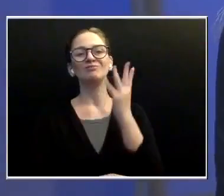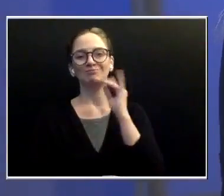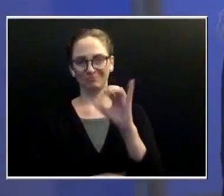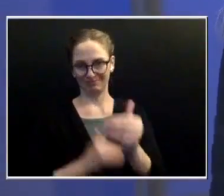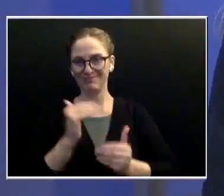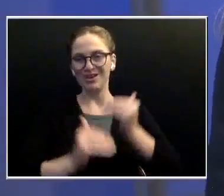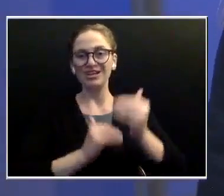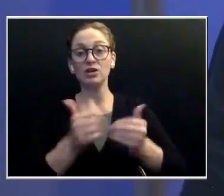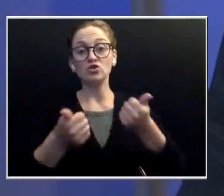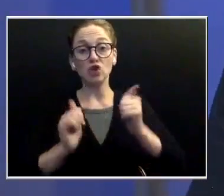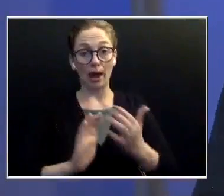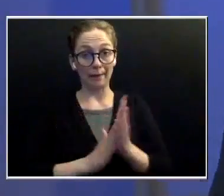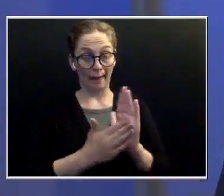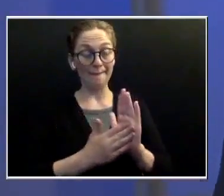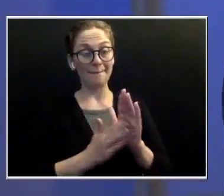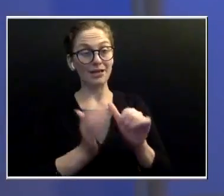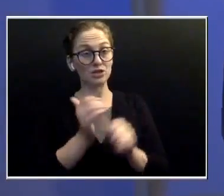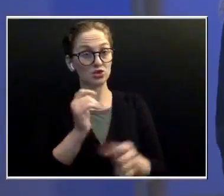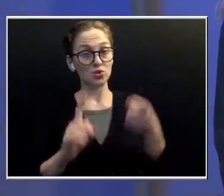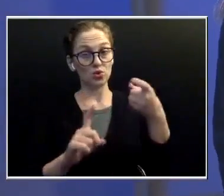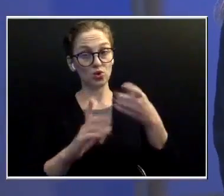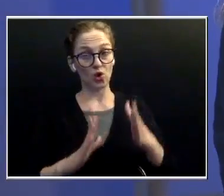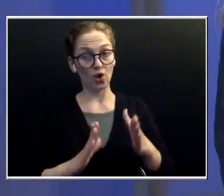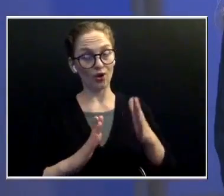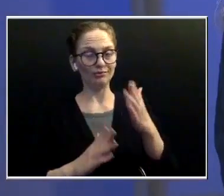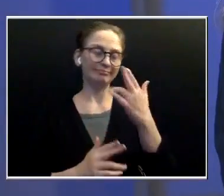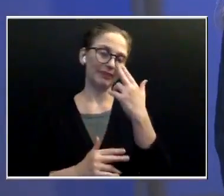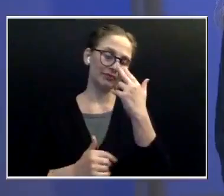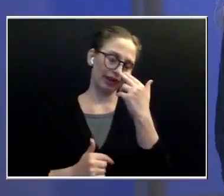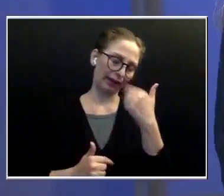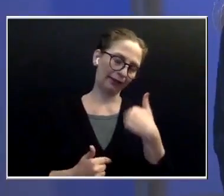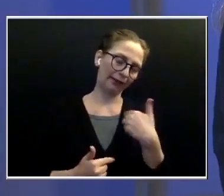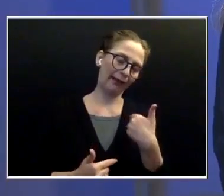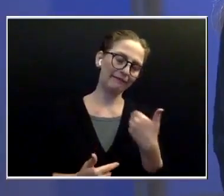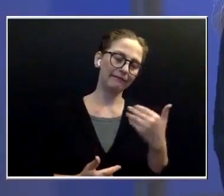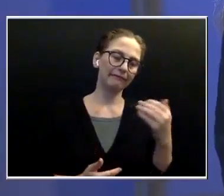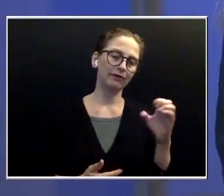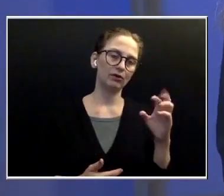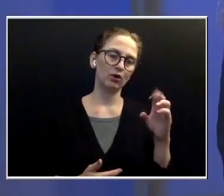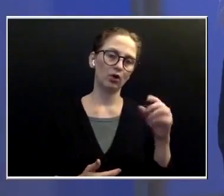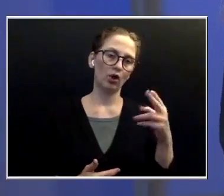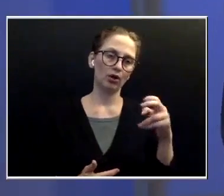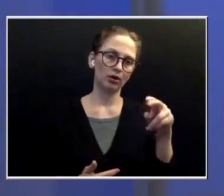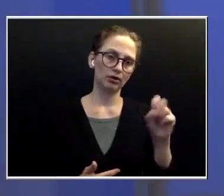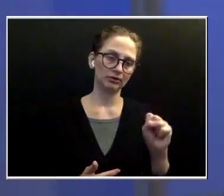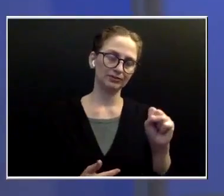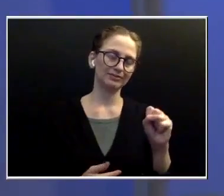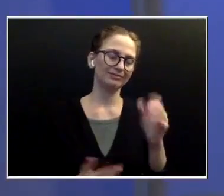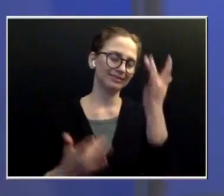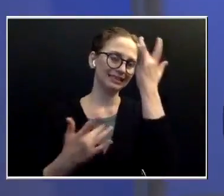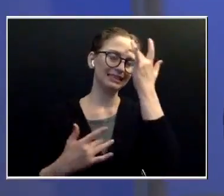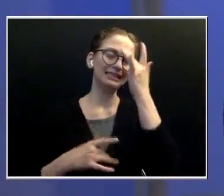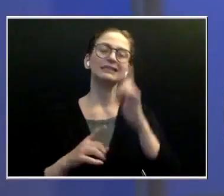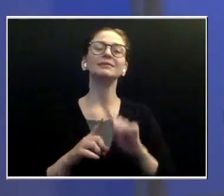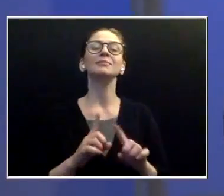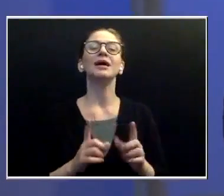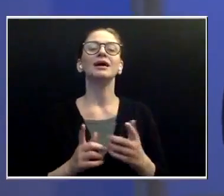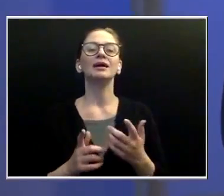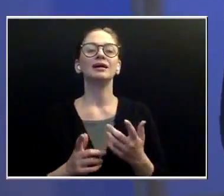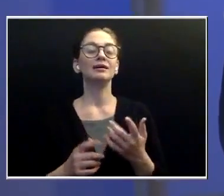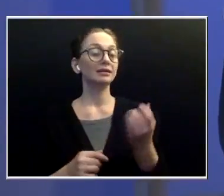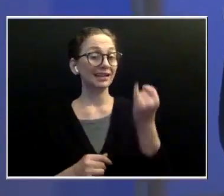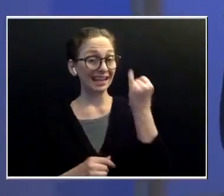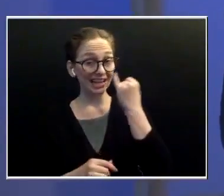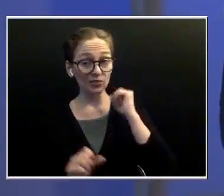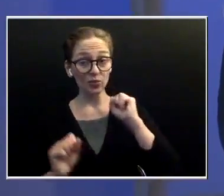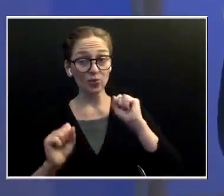donor, which is funny since I have Crohn's disease. But it's if you are able to donate